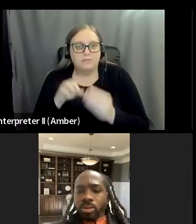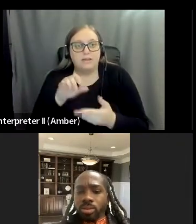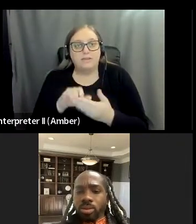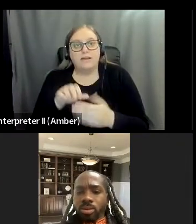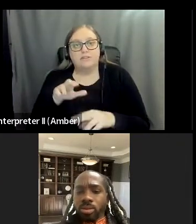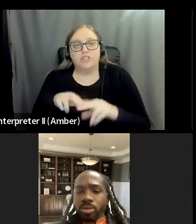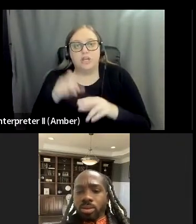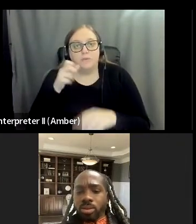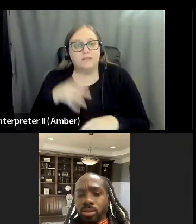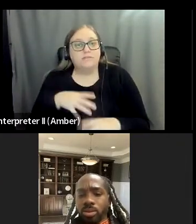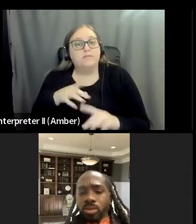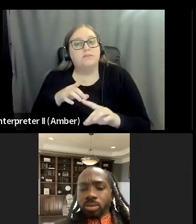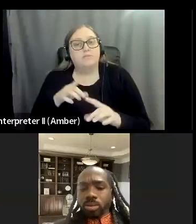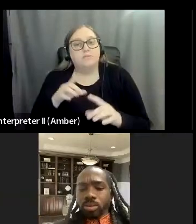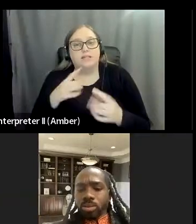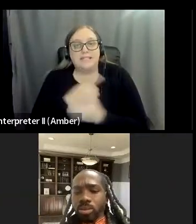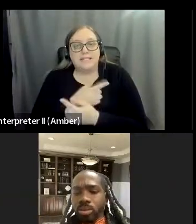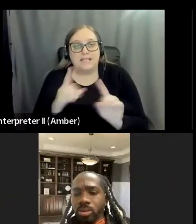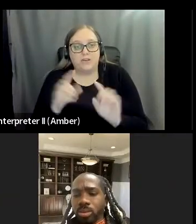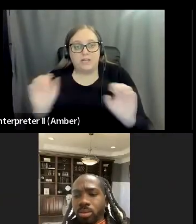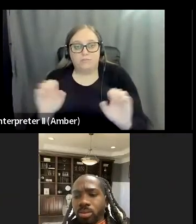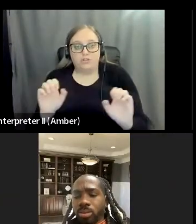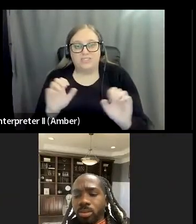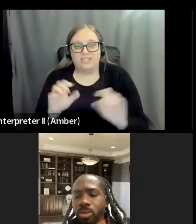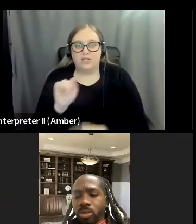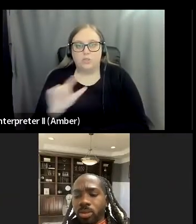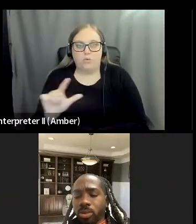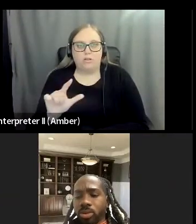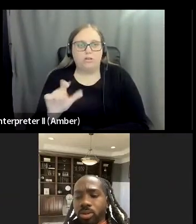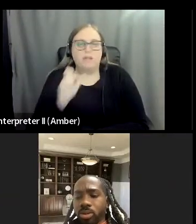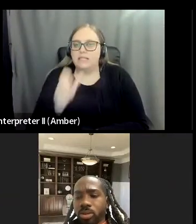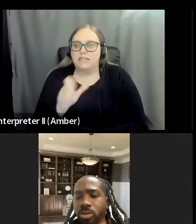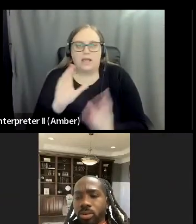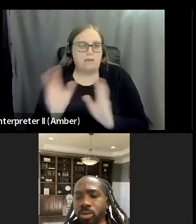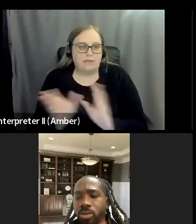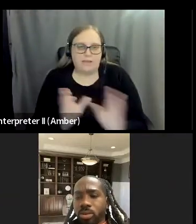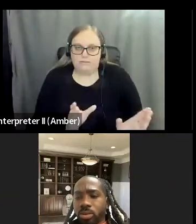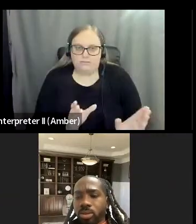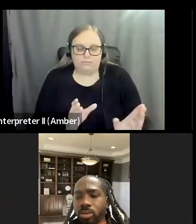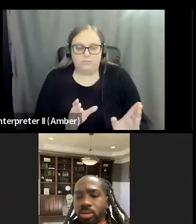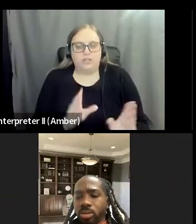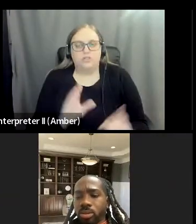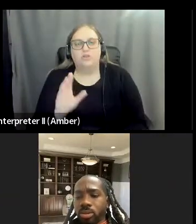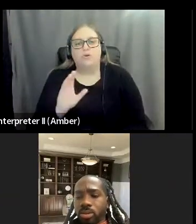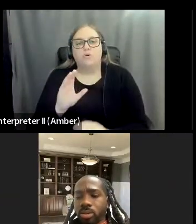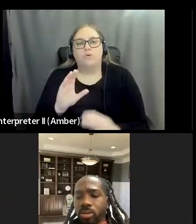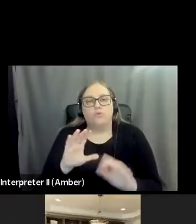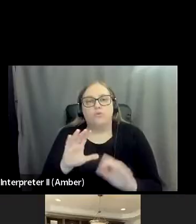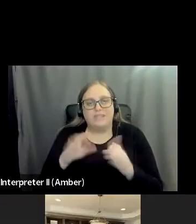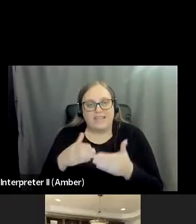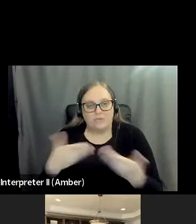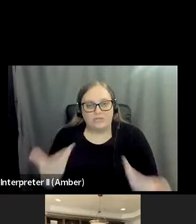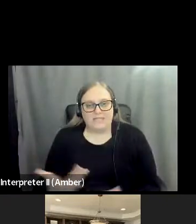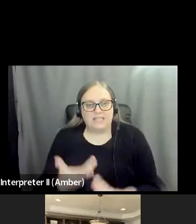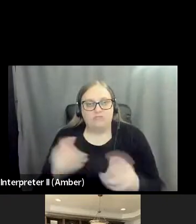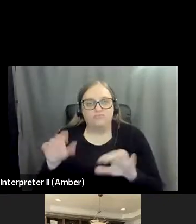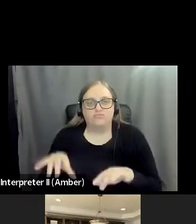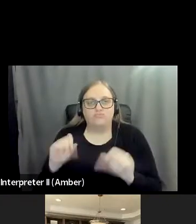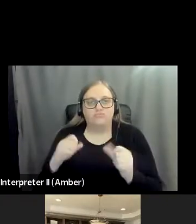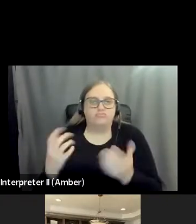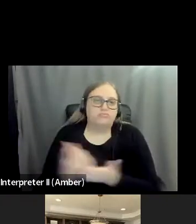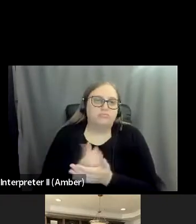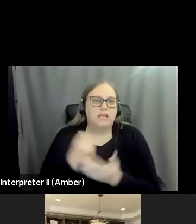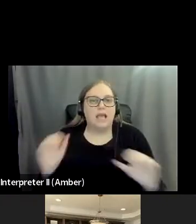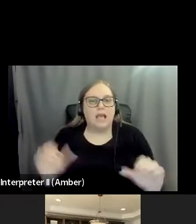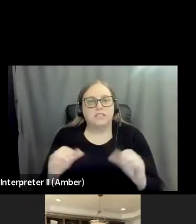Chairman. Declaring an emergency is a tool. It is not a plan. So the council here is taking action by declaring